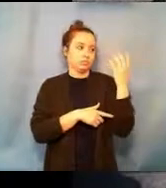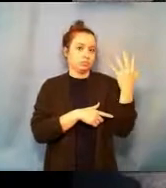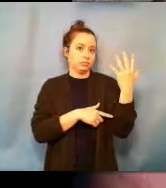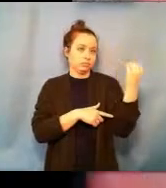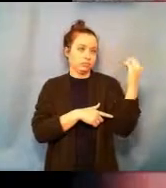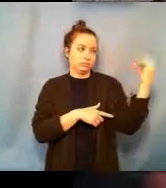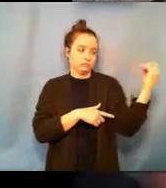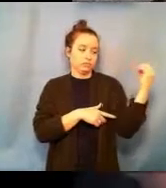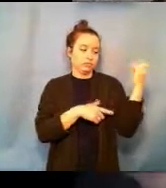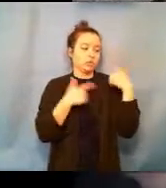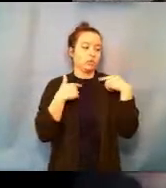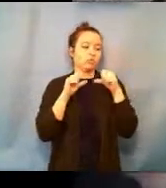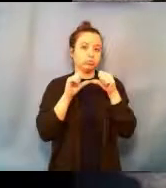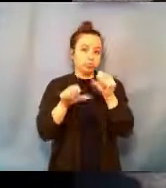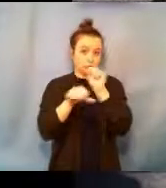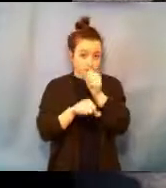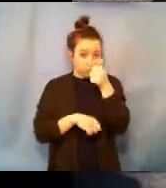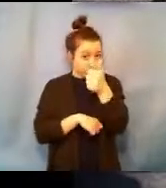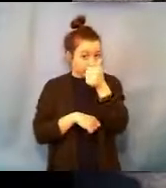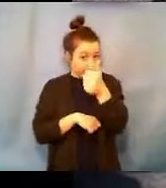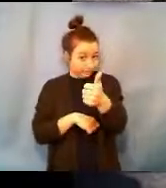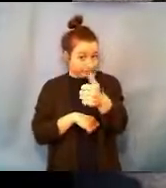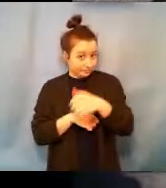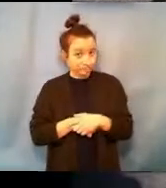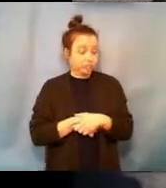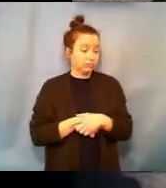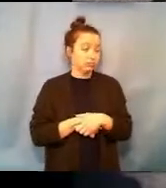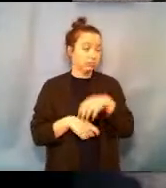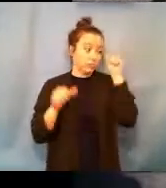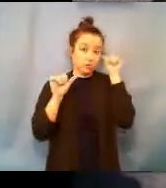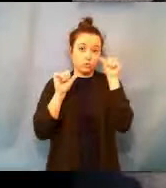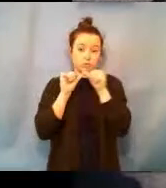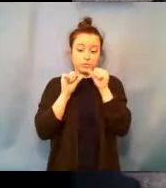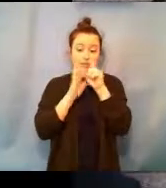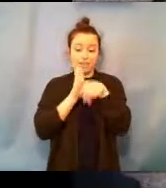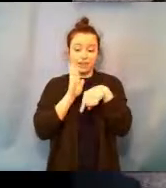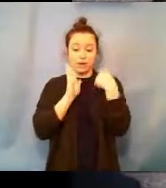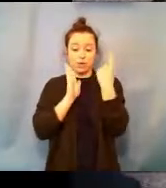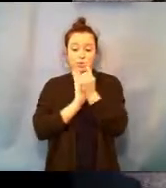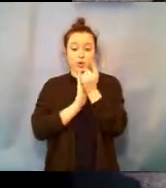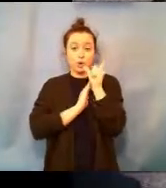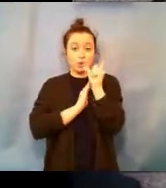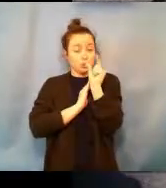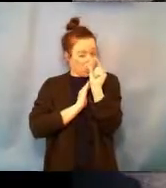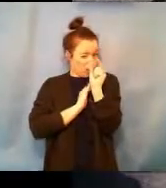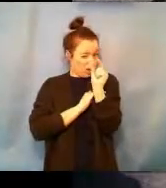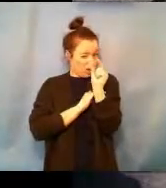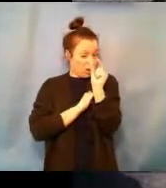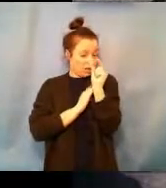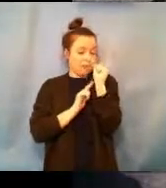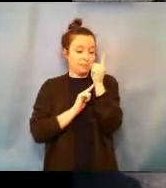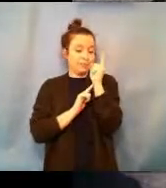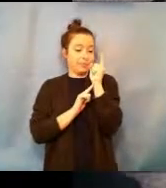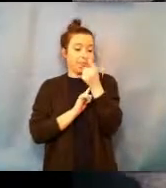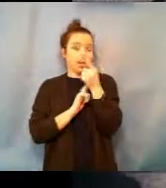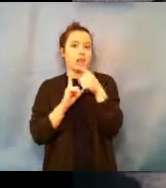o'clock. You can finish this page by yourself. Remember that the hour hand is short and the